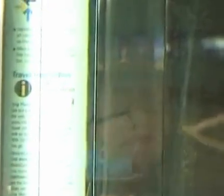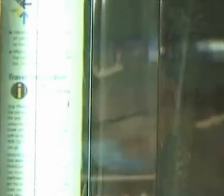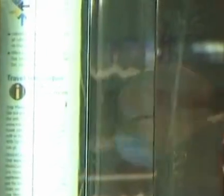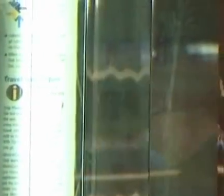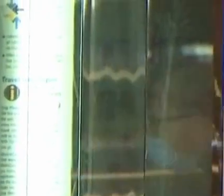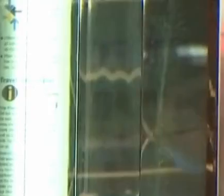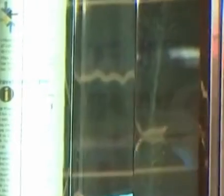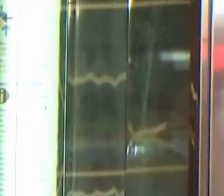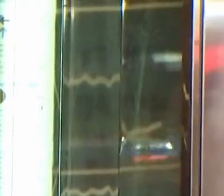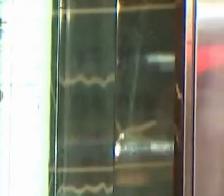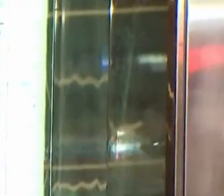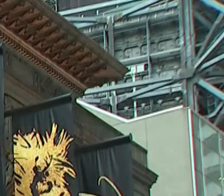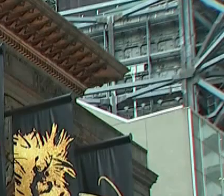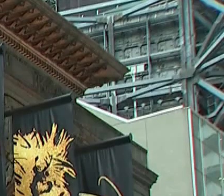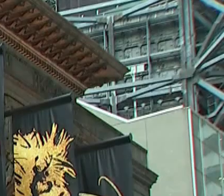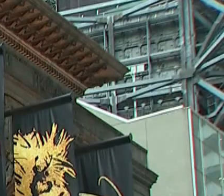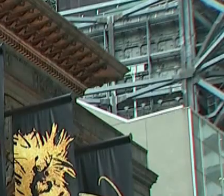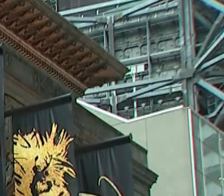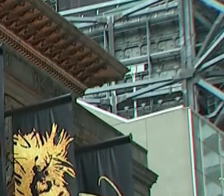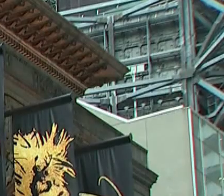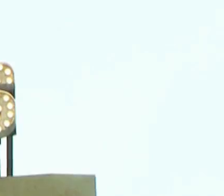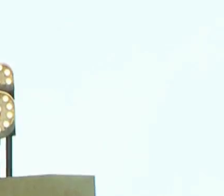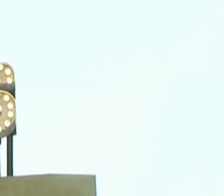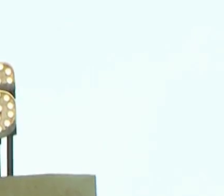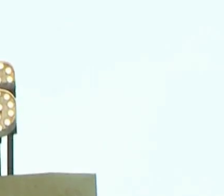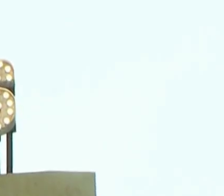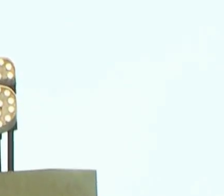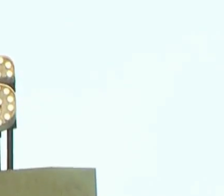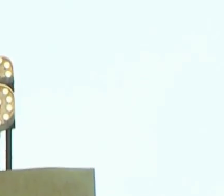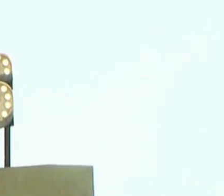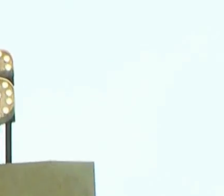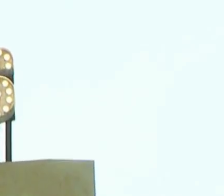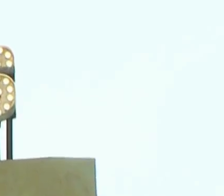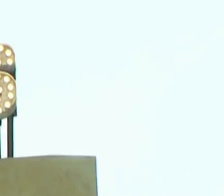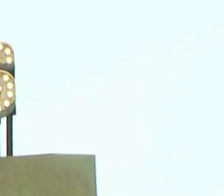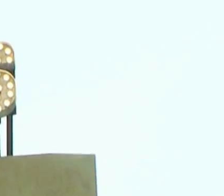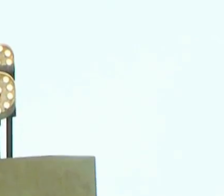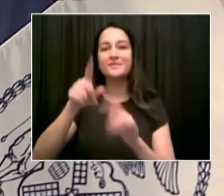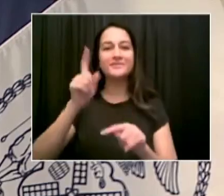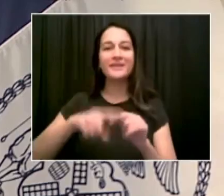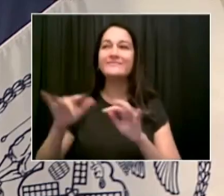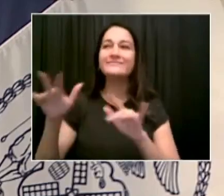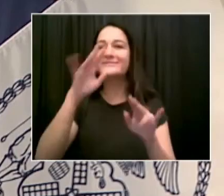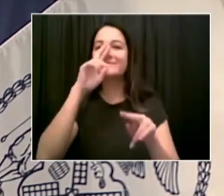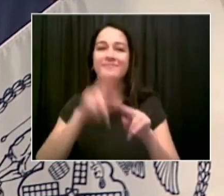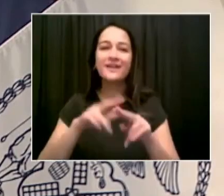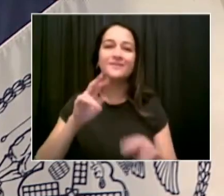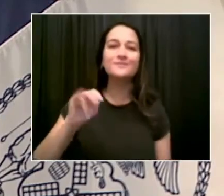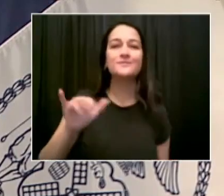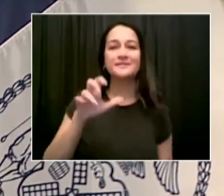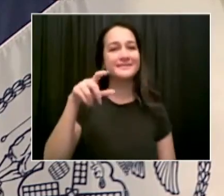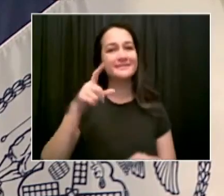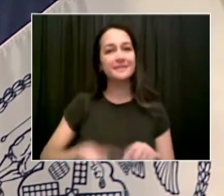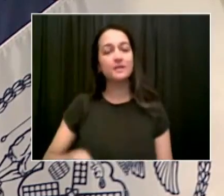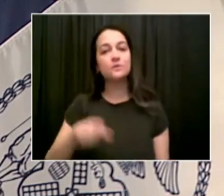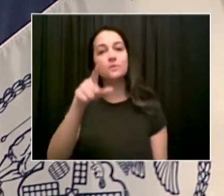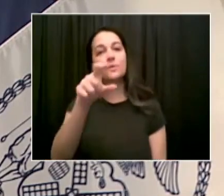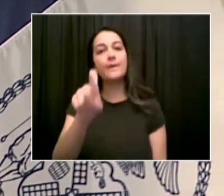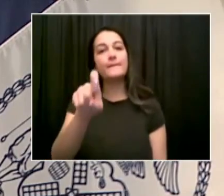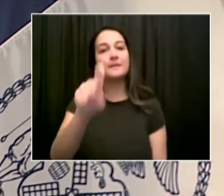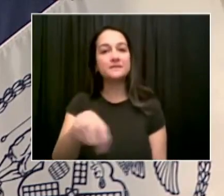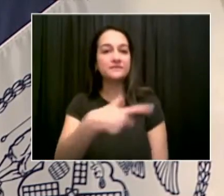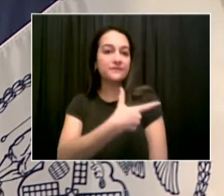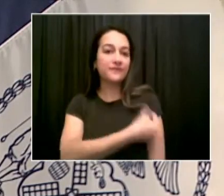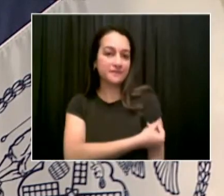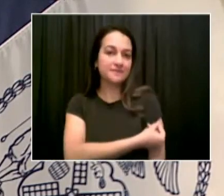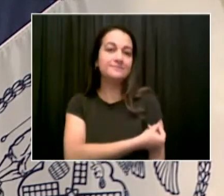But starting August 16, you'll need a key to access its grand reopening. The key to NYC pass will be a first-in-the-nation